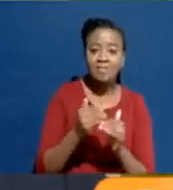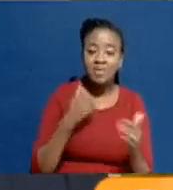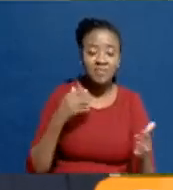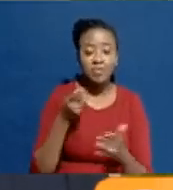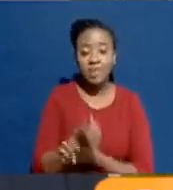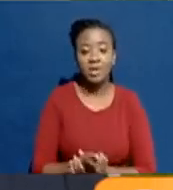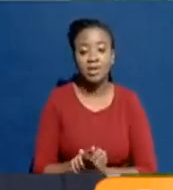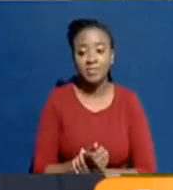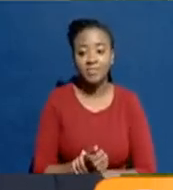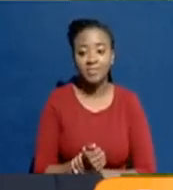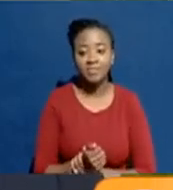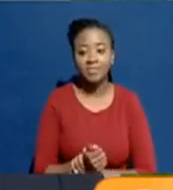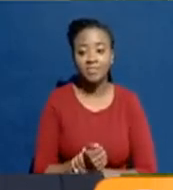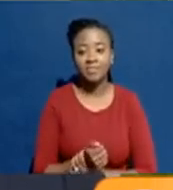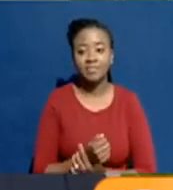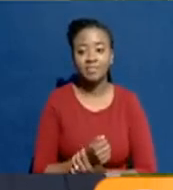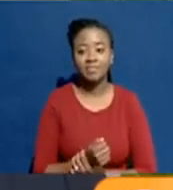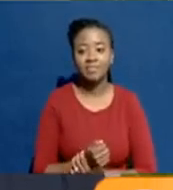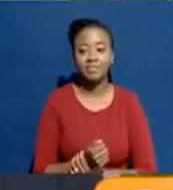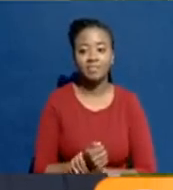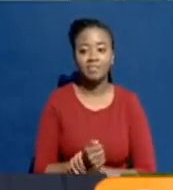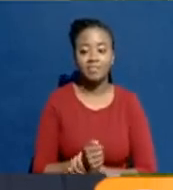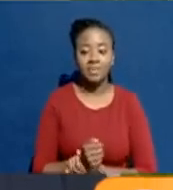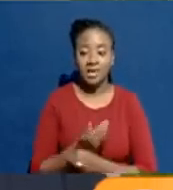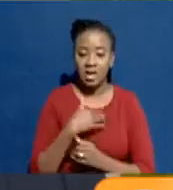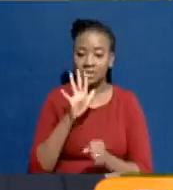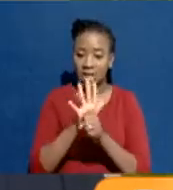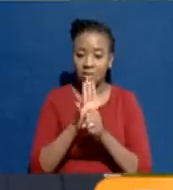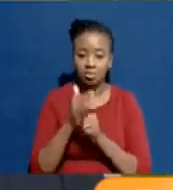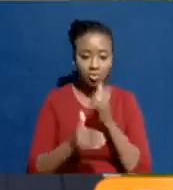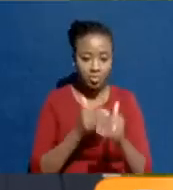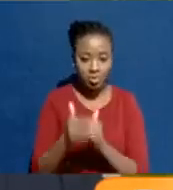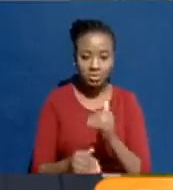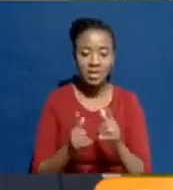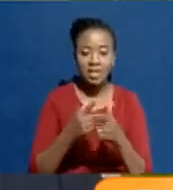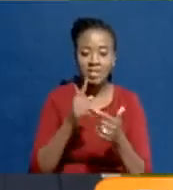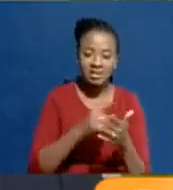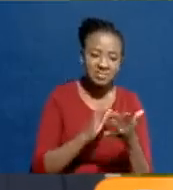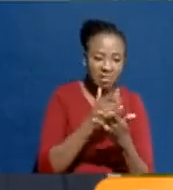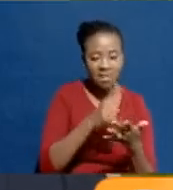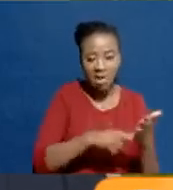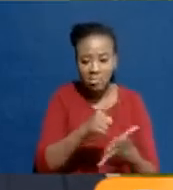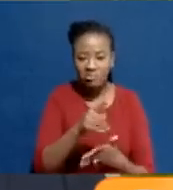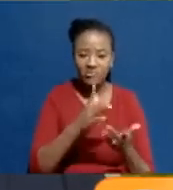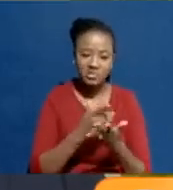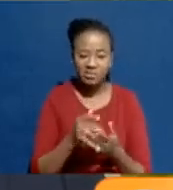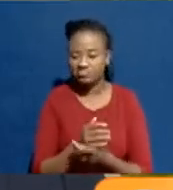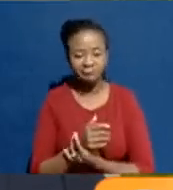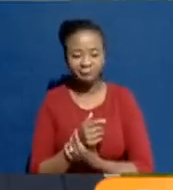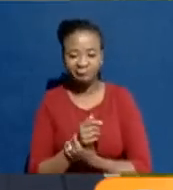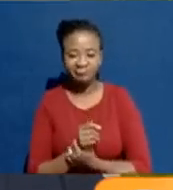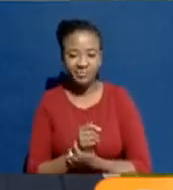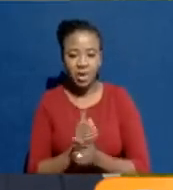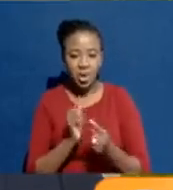money. You go through a lot of process, yeah? They approve, they disapprove, and then